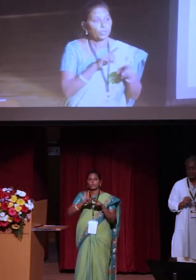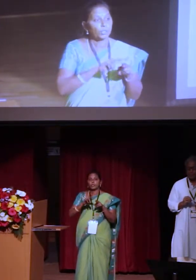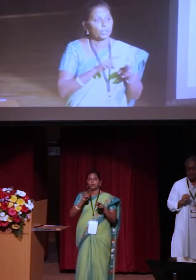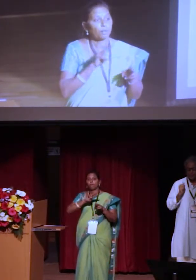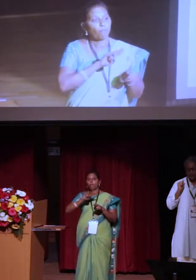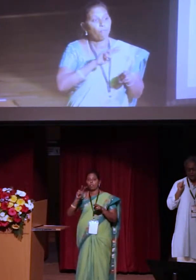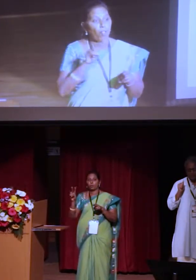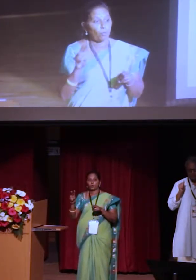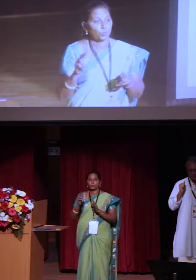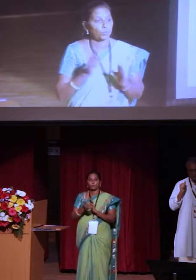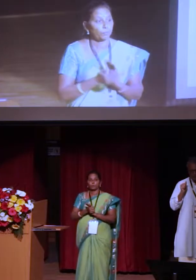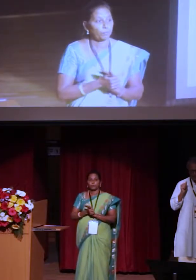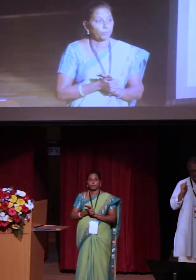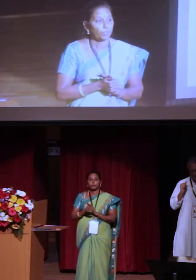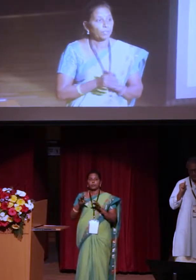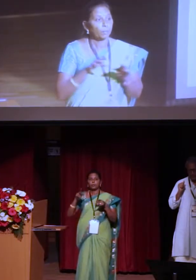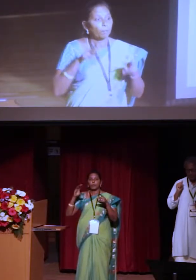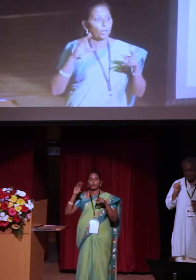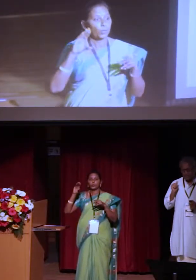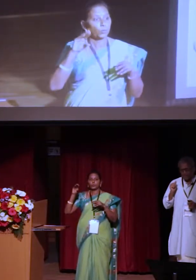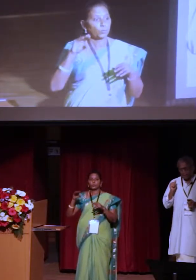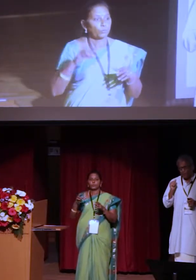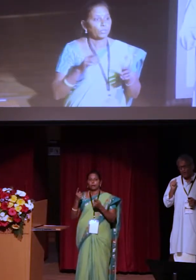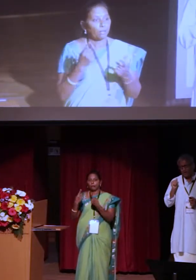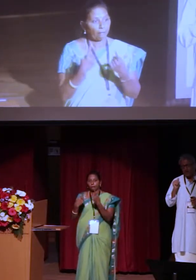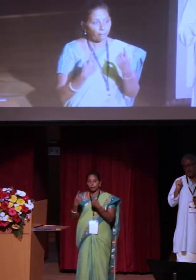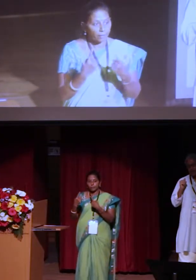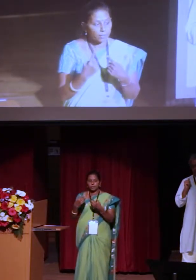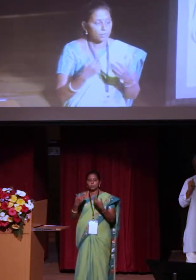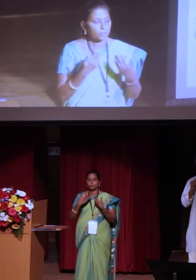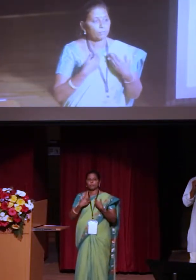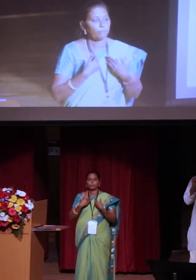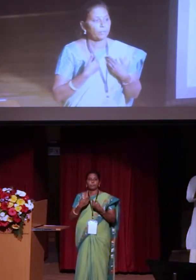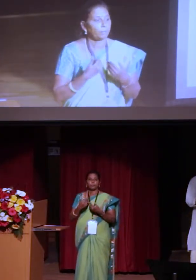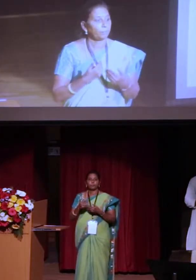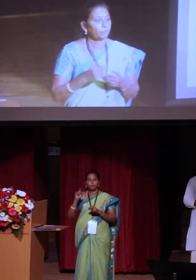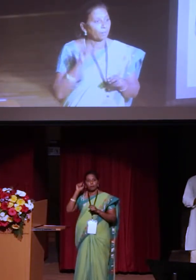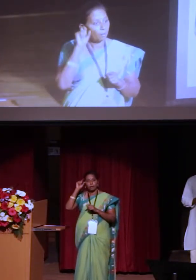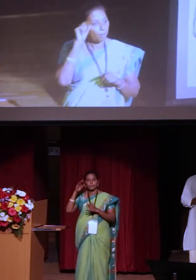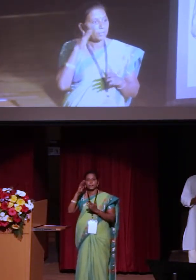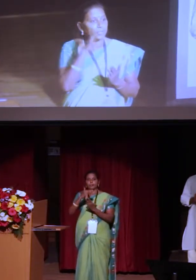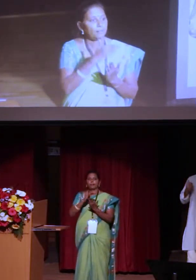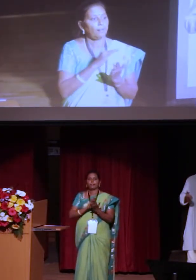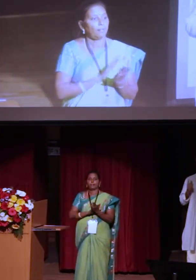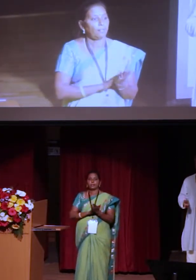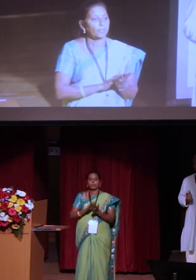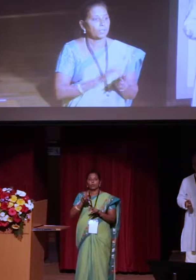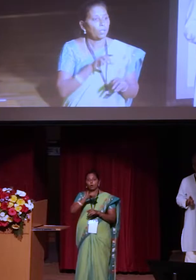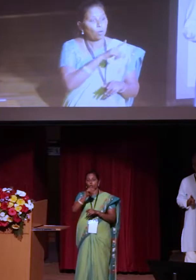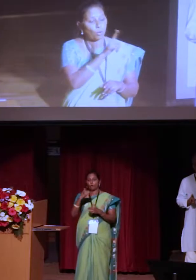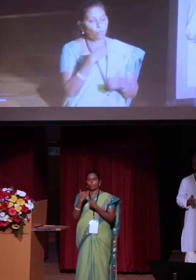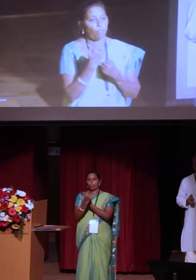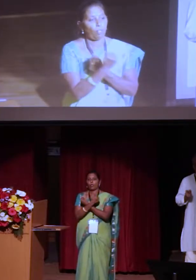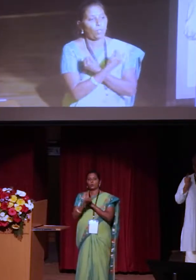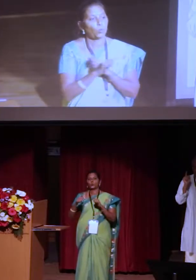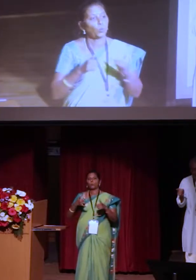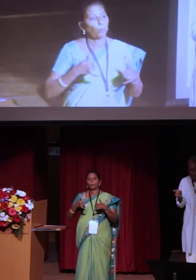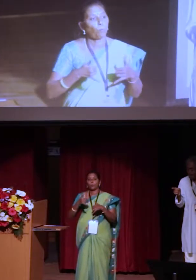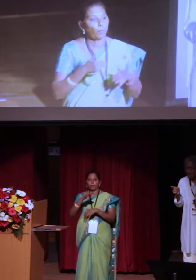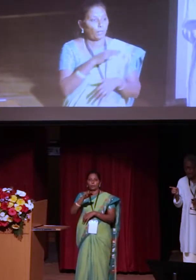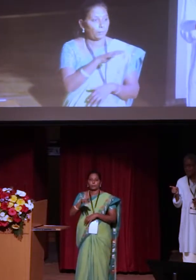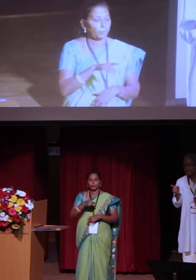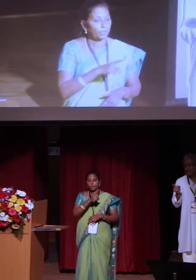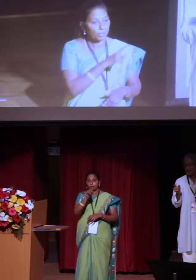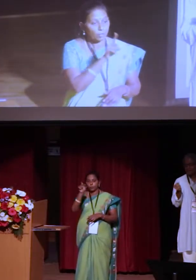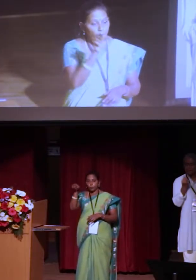values. So at Microsoft Research, we understand this. All of us love to play. Every one